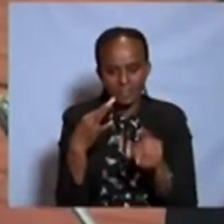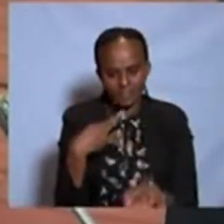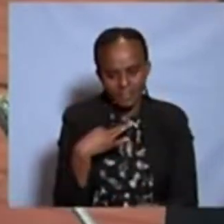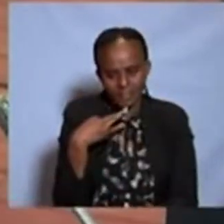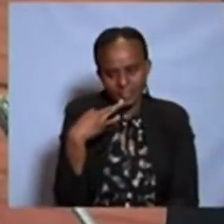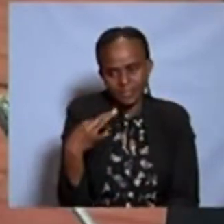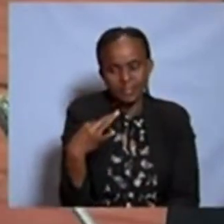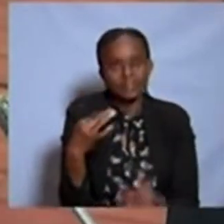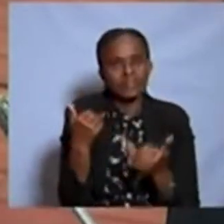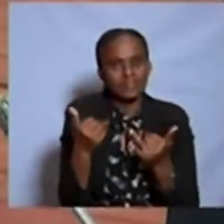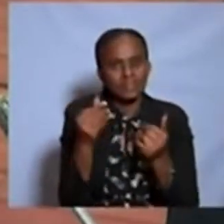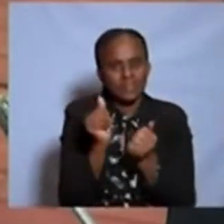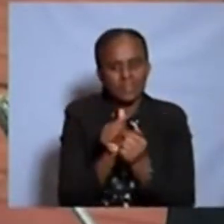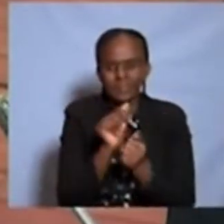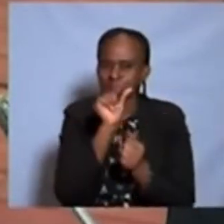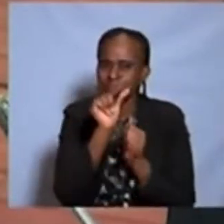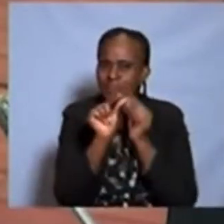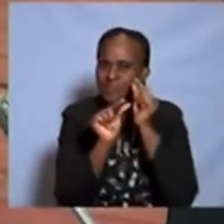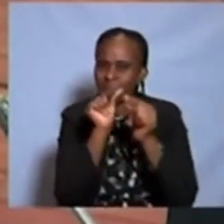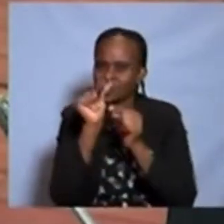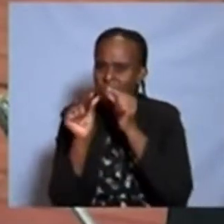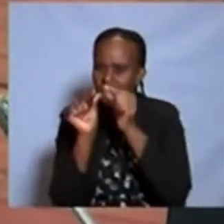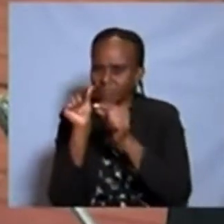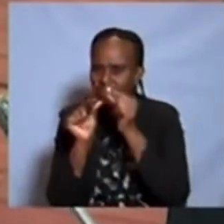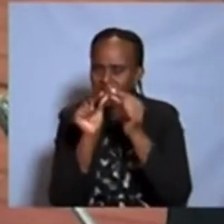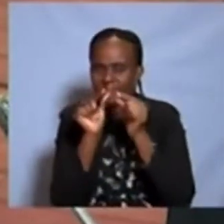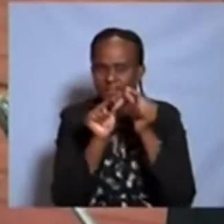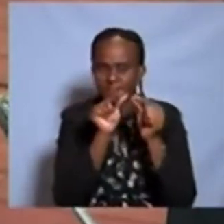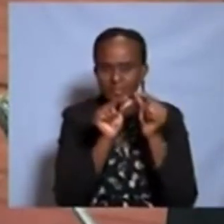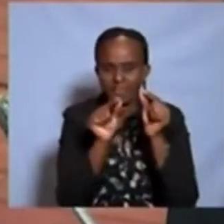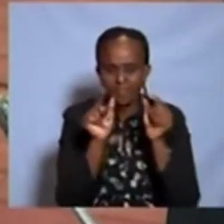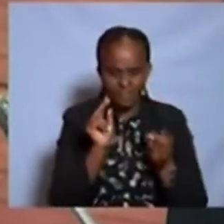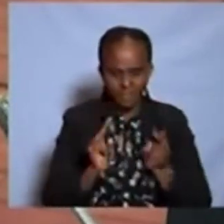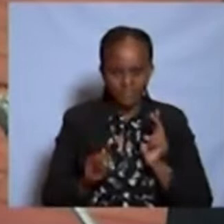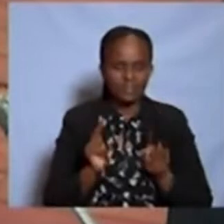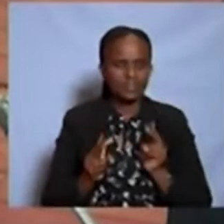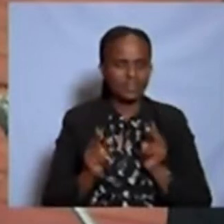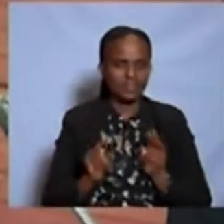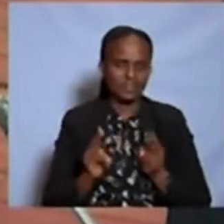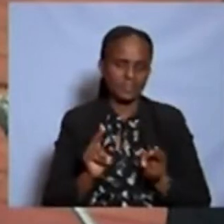applying some little bit of sense of agency?